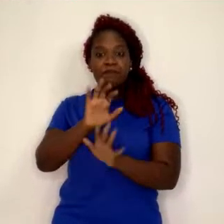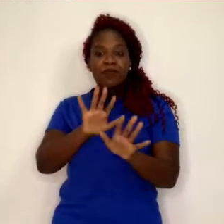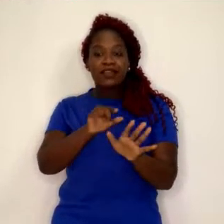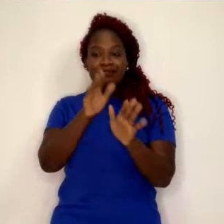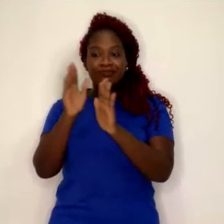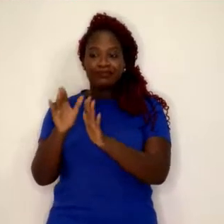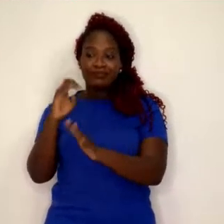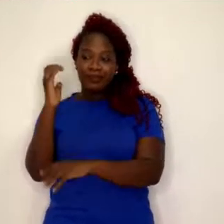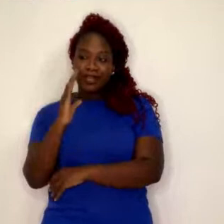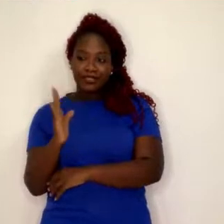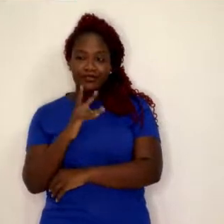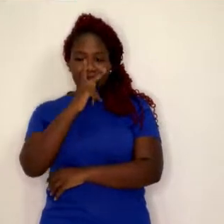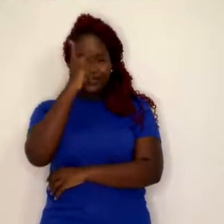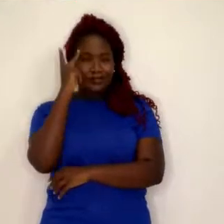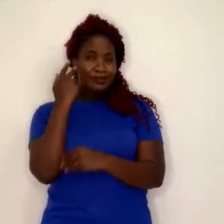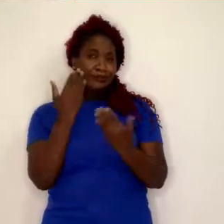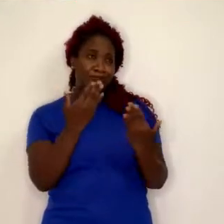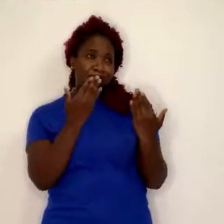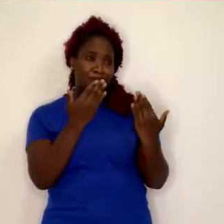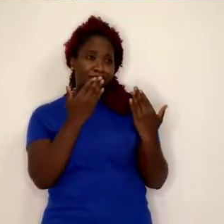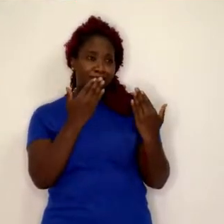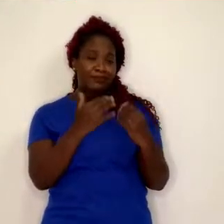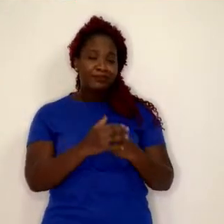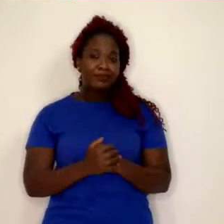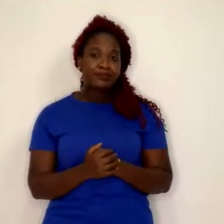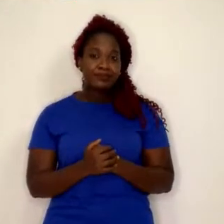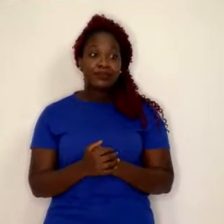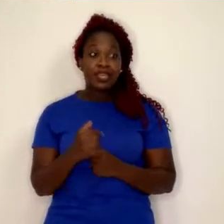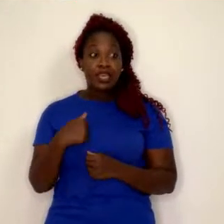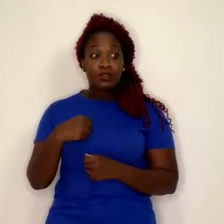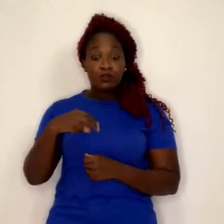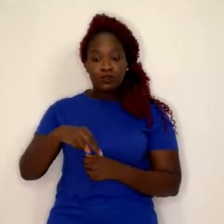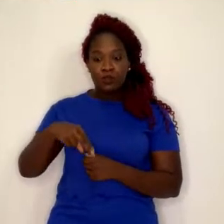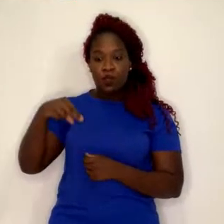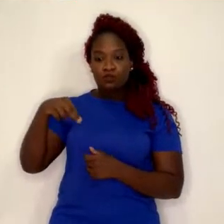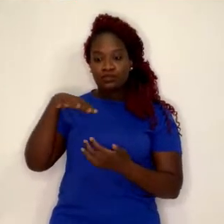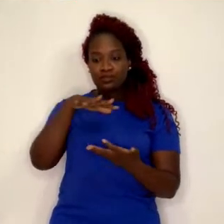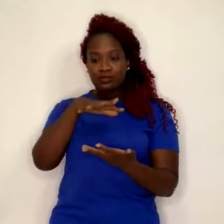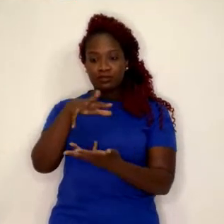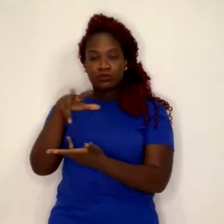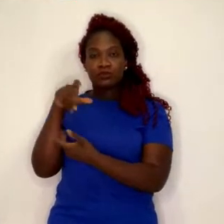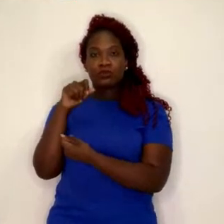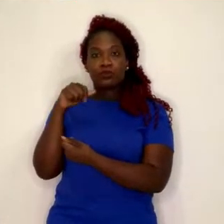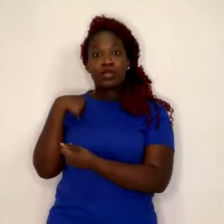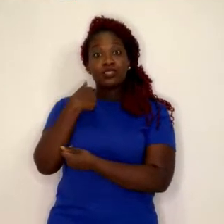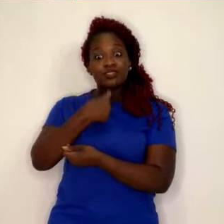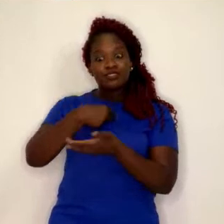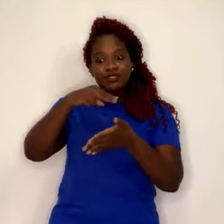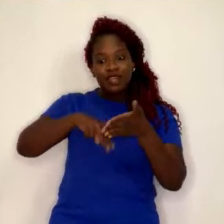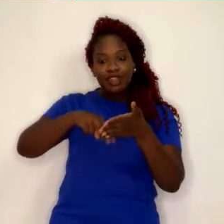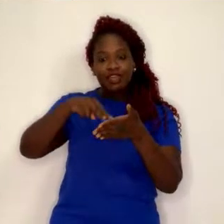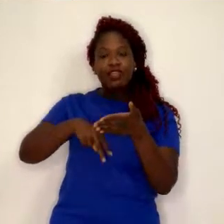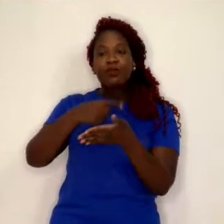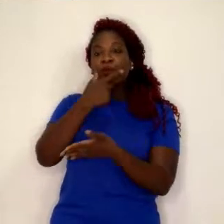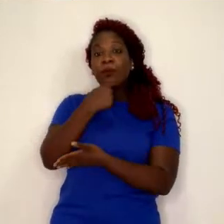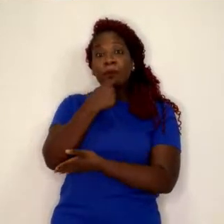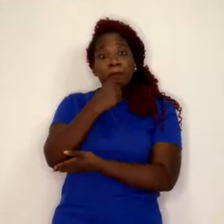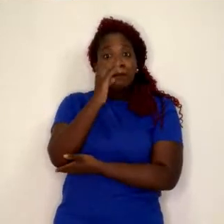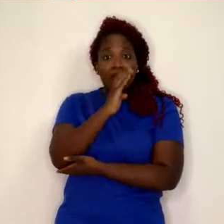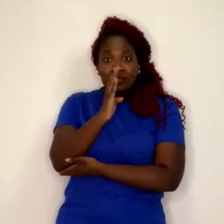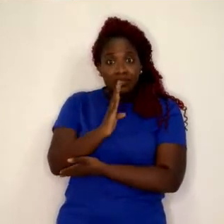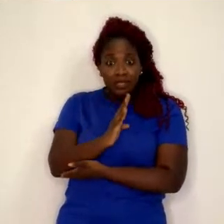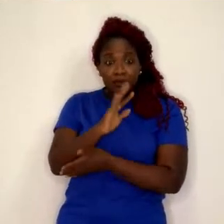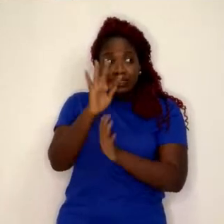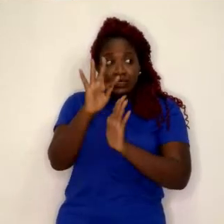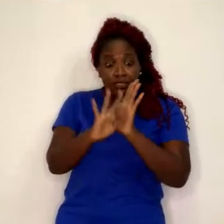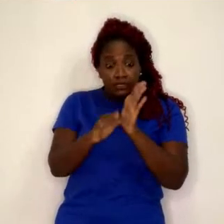talk about Paulo Freire in Brazil, people are going to find it strange. So this is the global north,